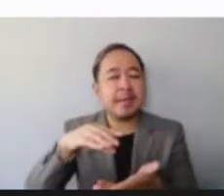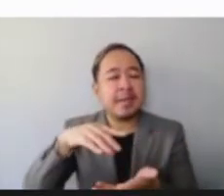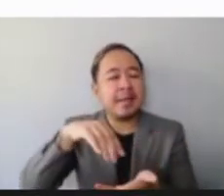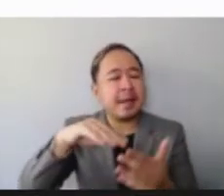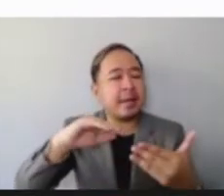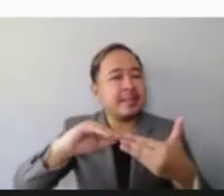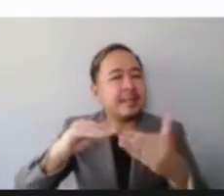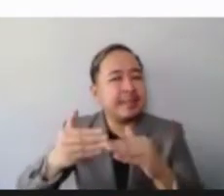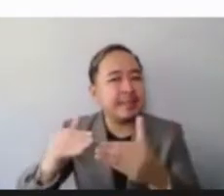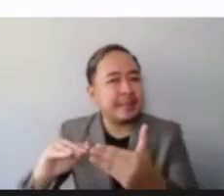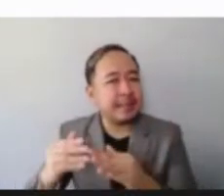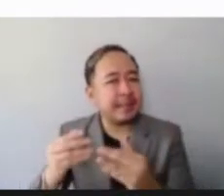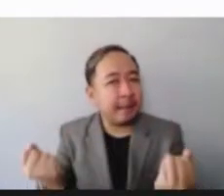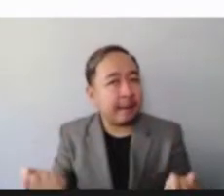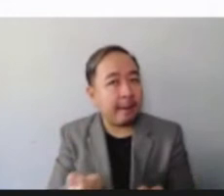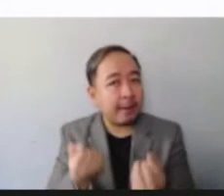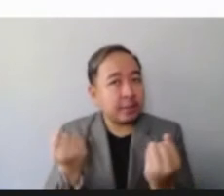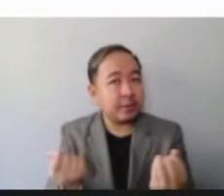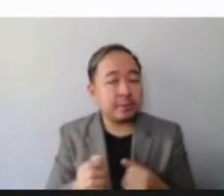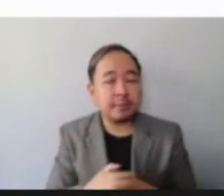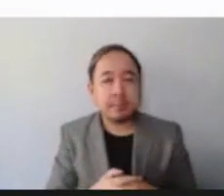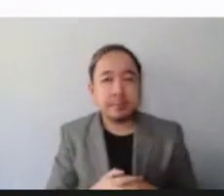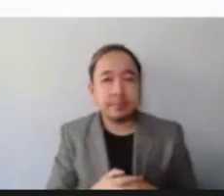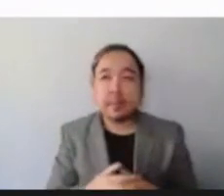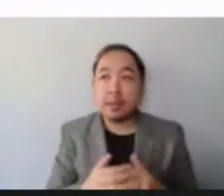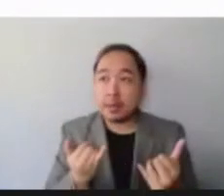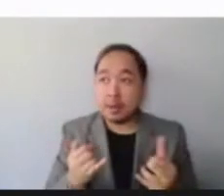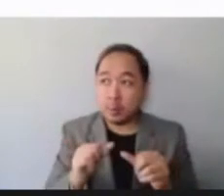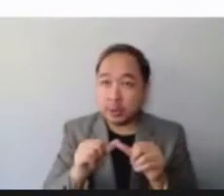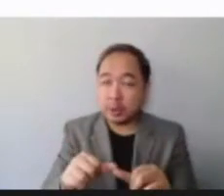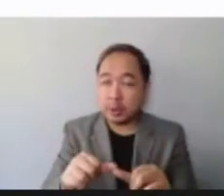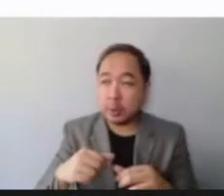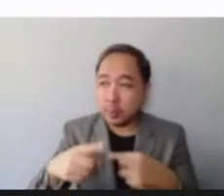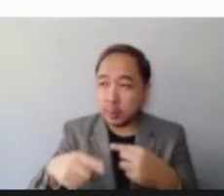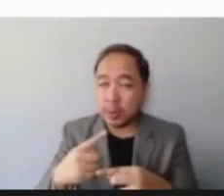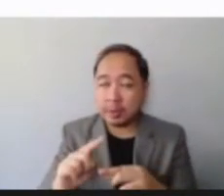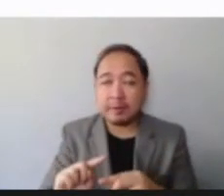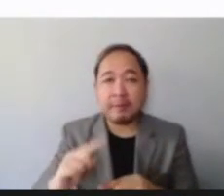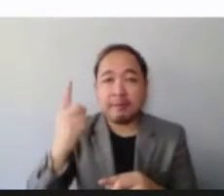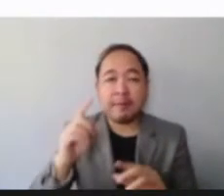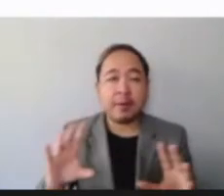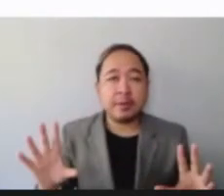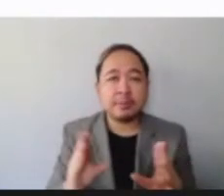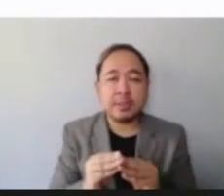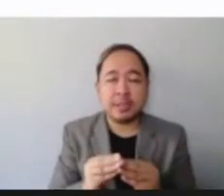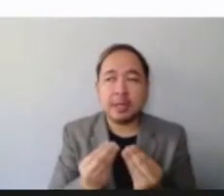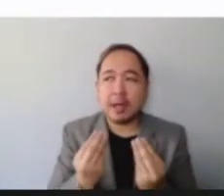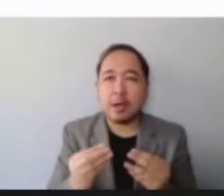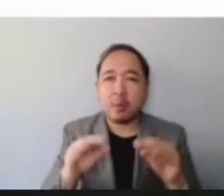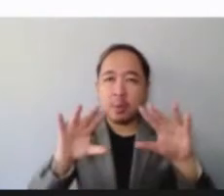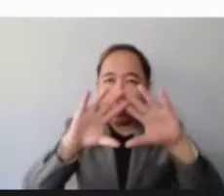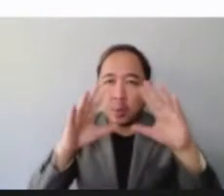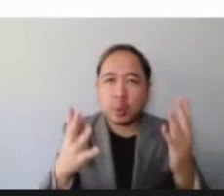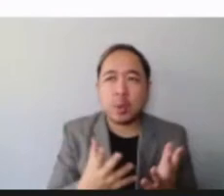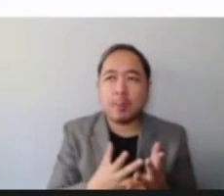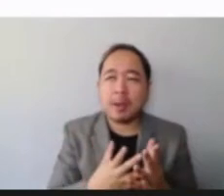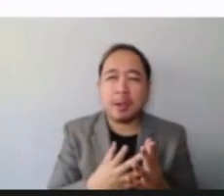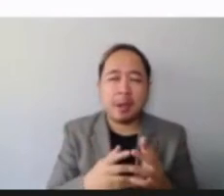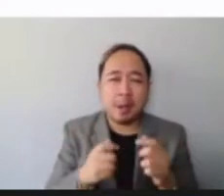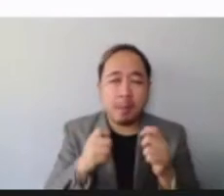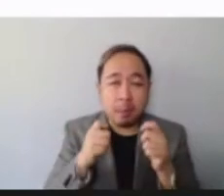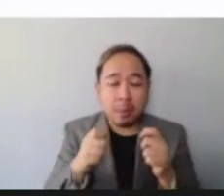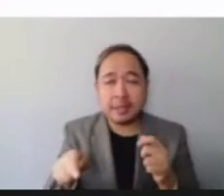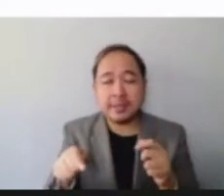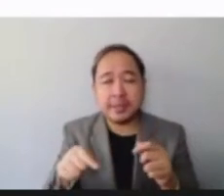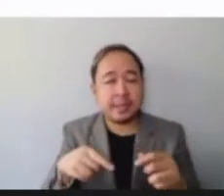right now is a first meeting to find agreement towards a global plastic pollution treaty but